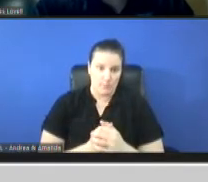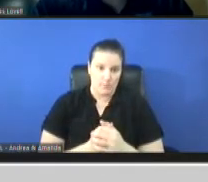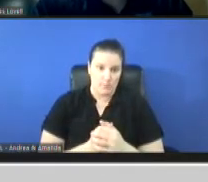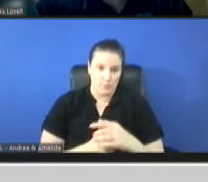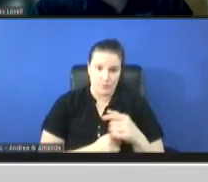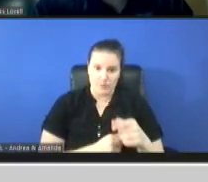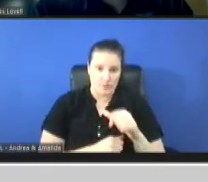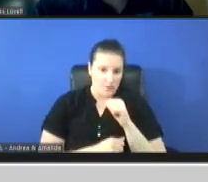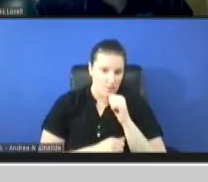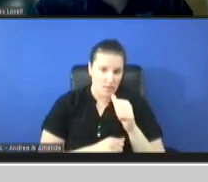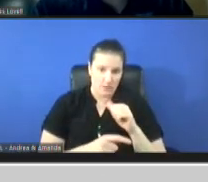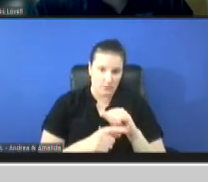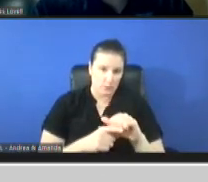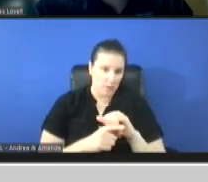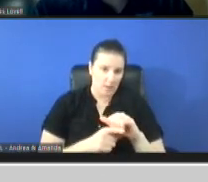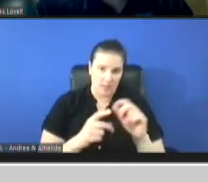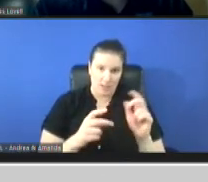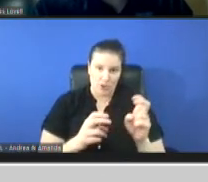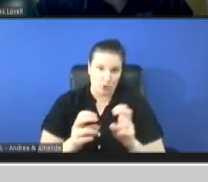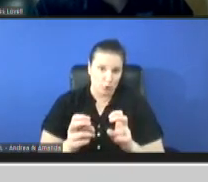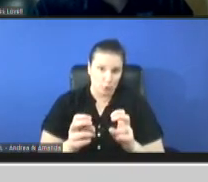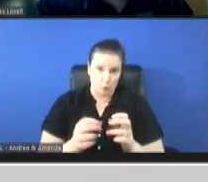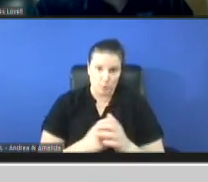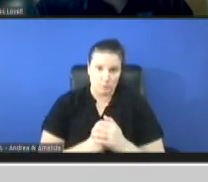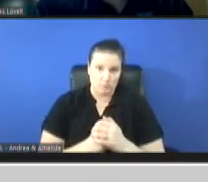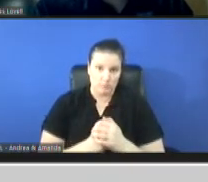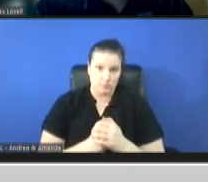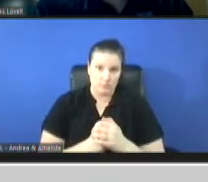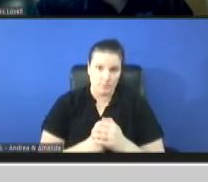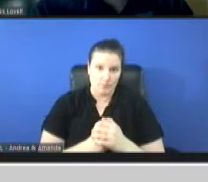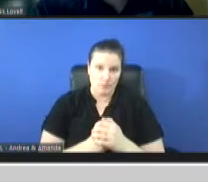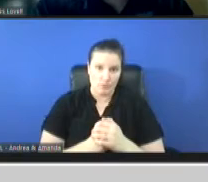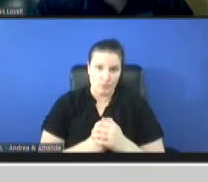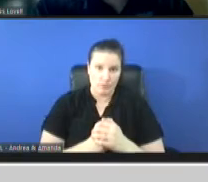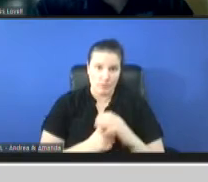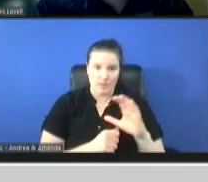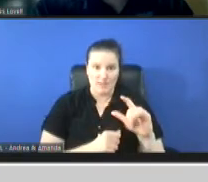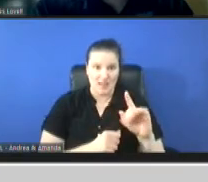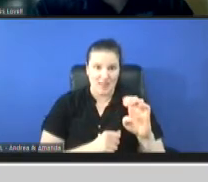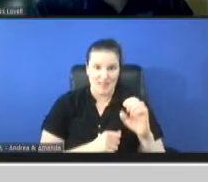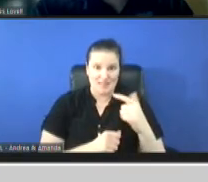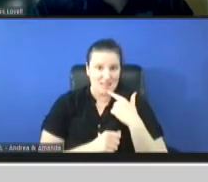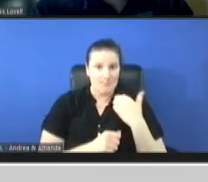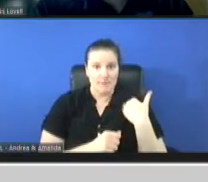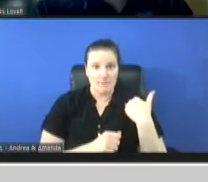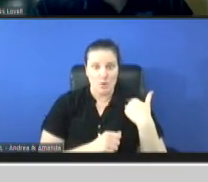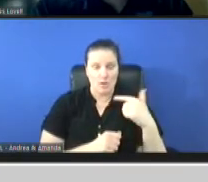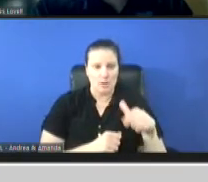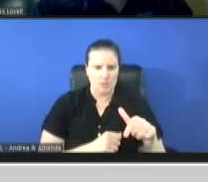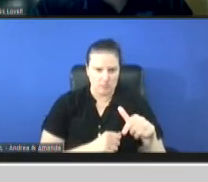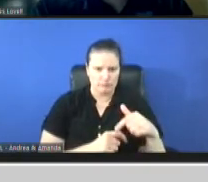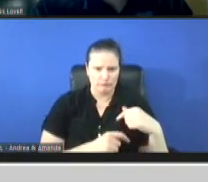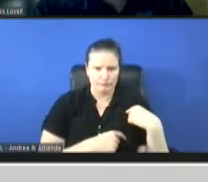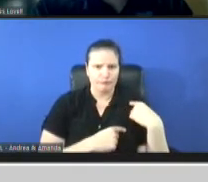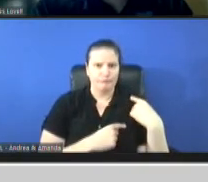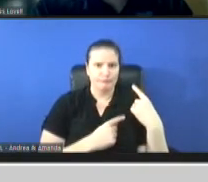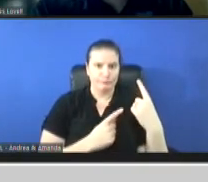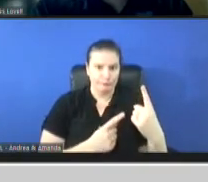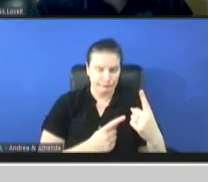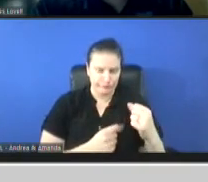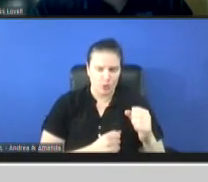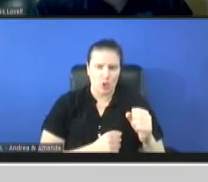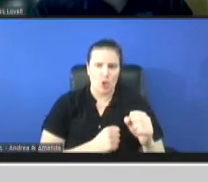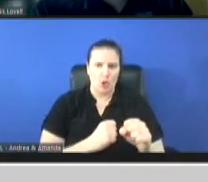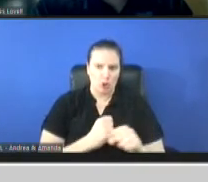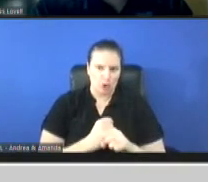is not a training issue. As Celeste said earlier, this has been going on for years and